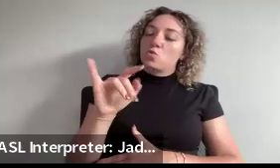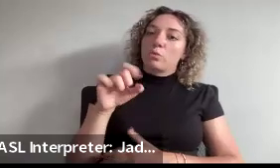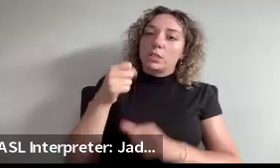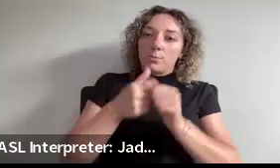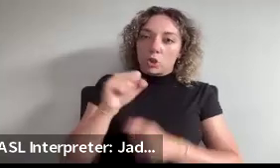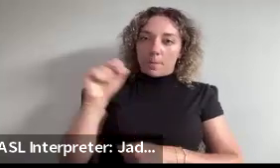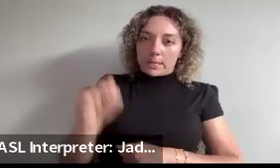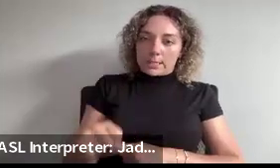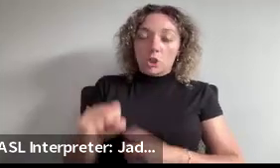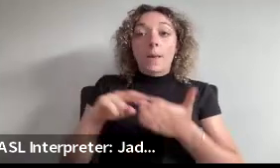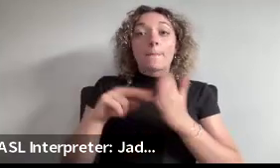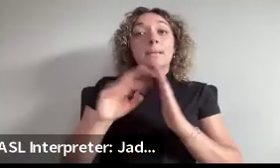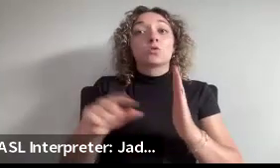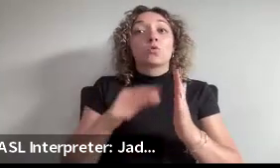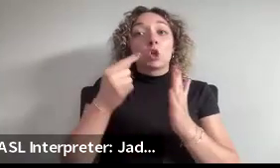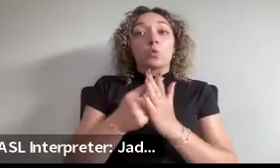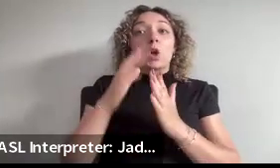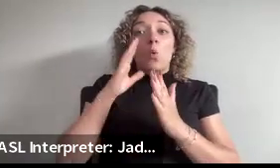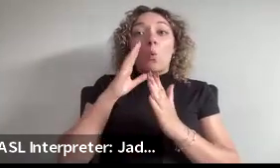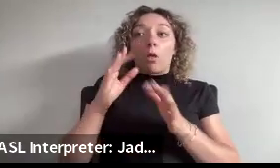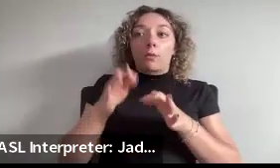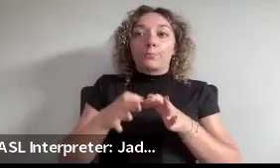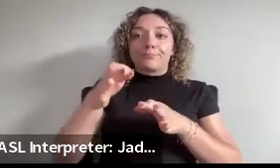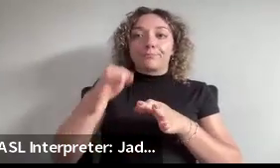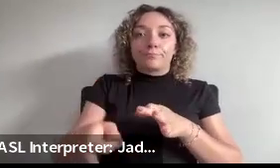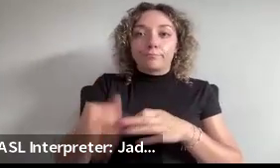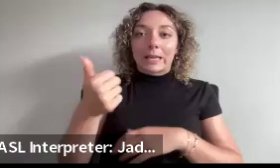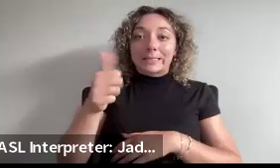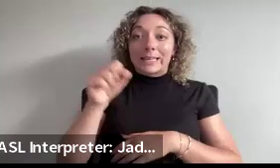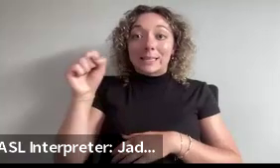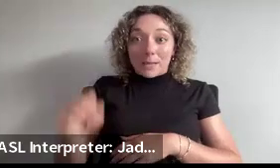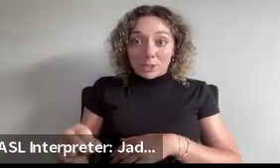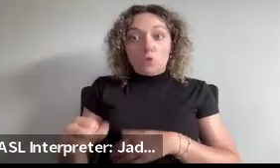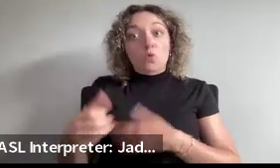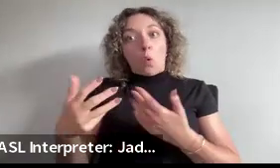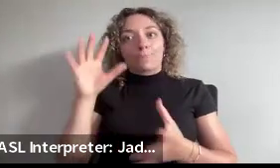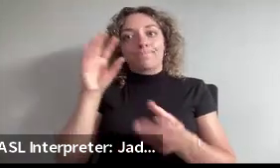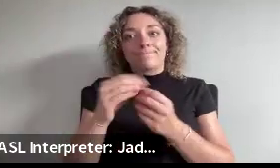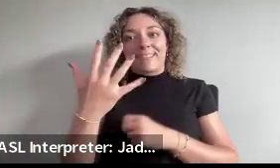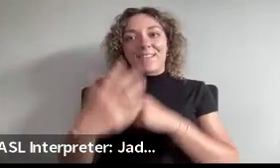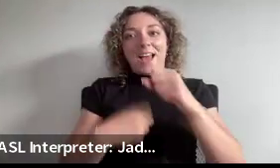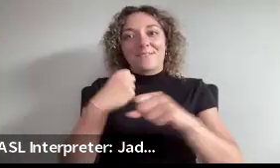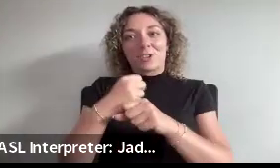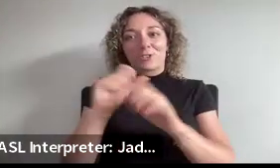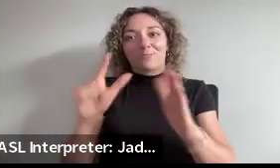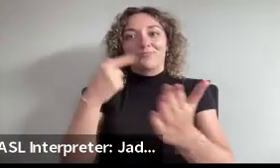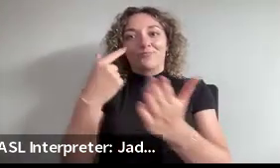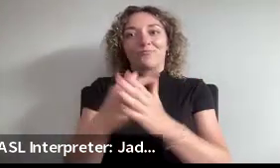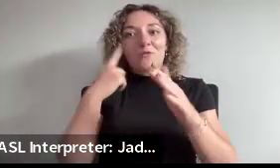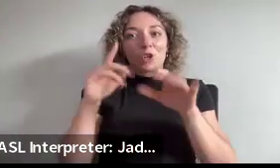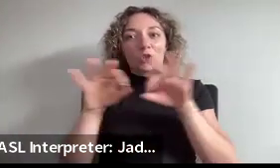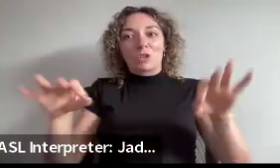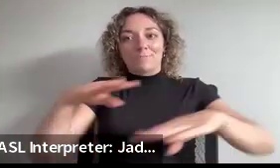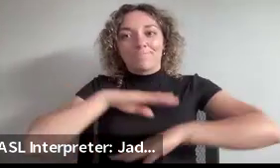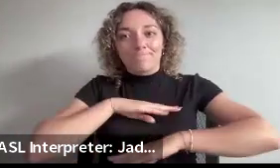means that graduation would be pushed to 10 semesters or 5 years for degree completion. And if you think about